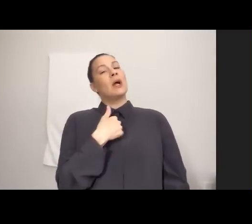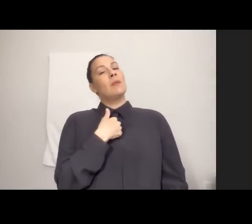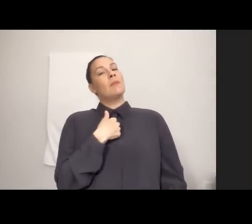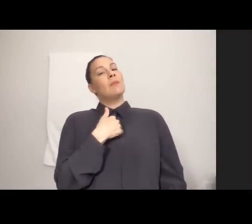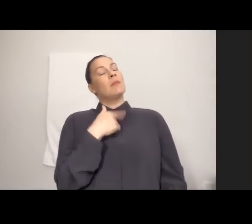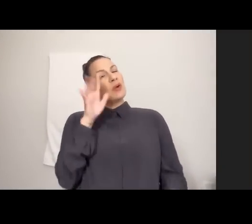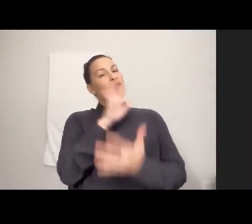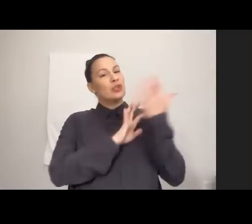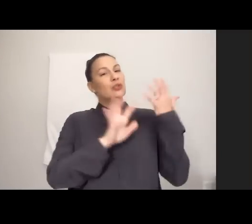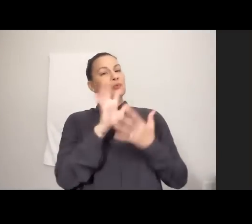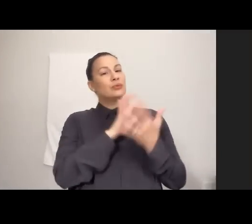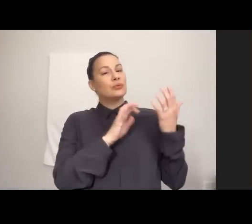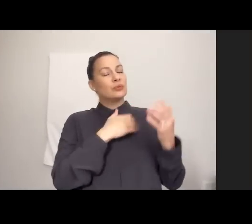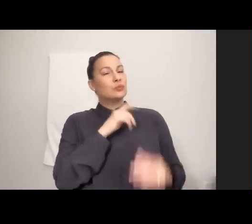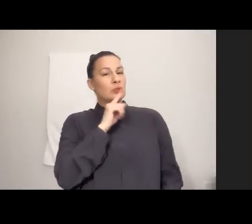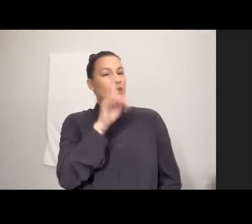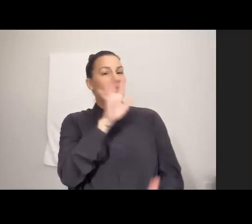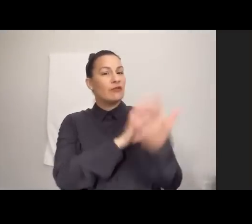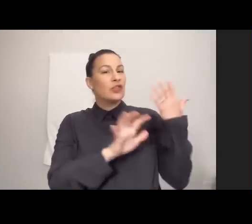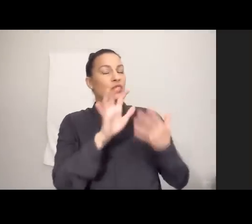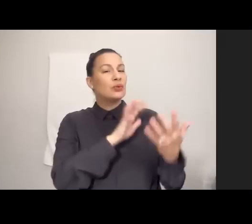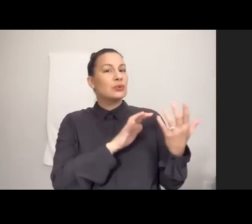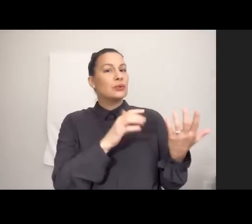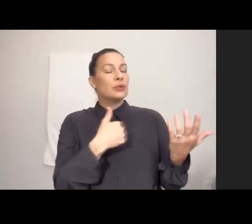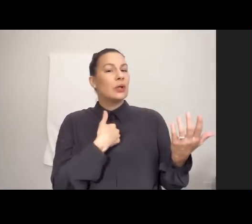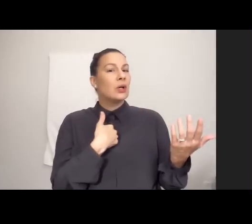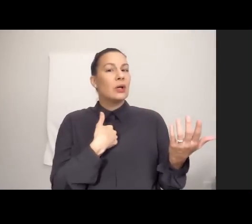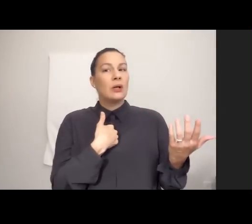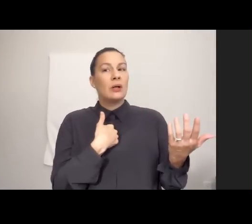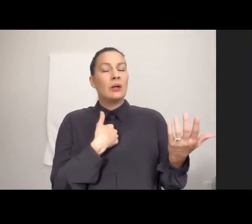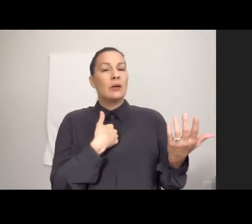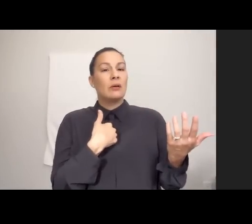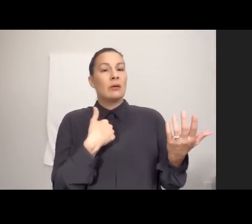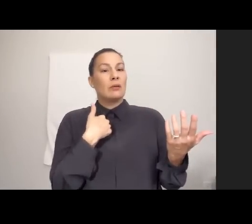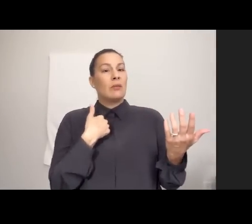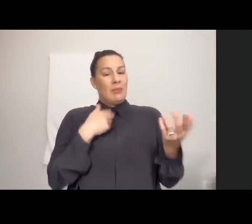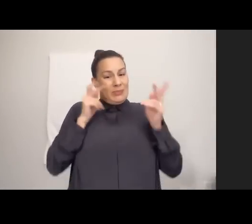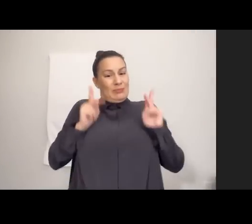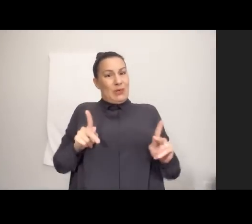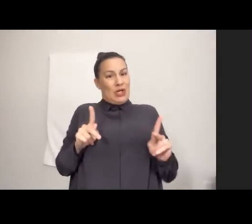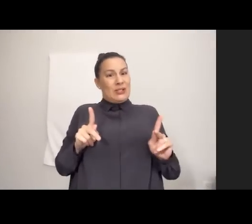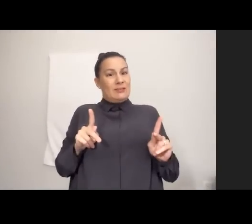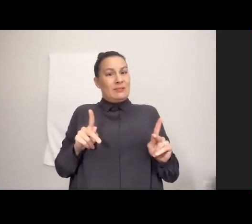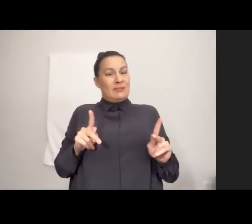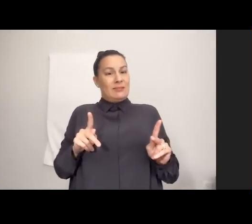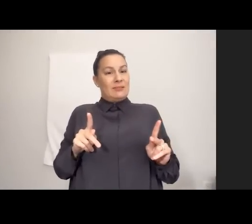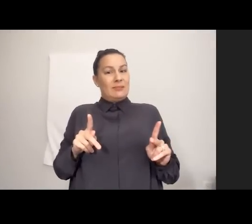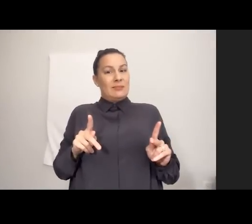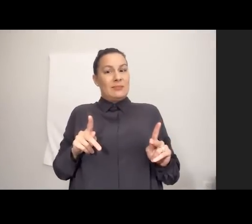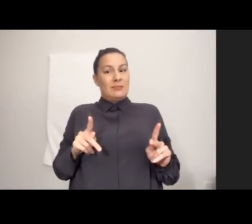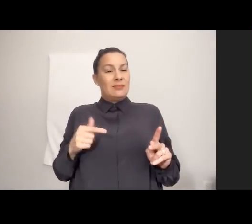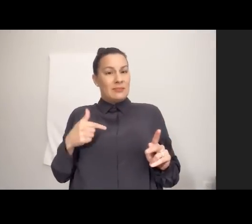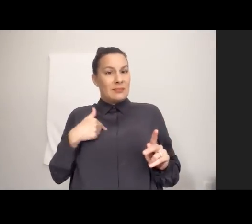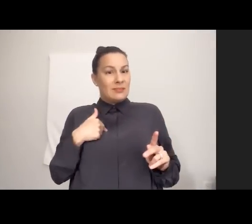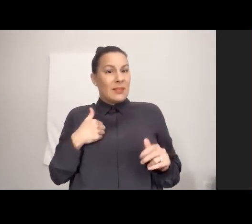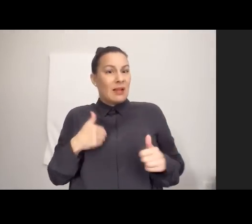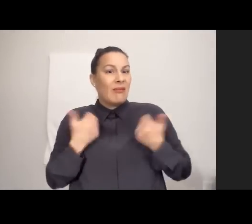confused. I'm just really confused being a citizen. I'm just so